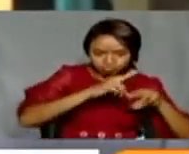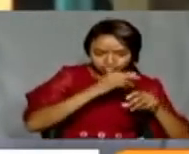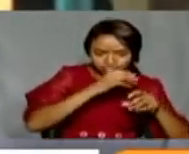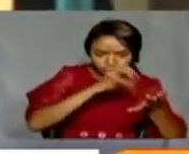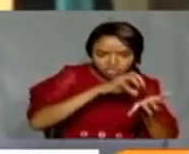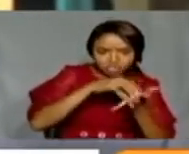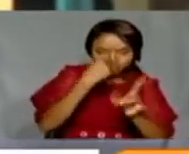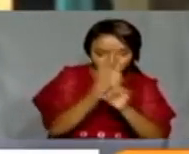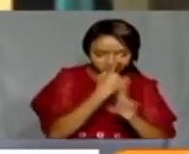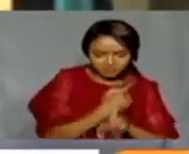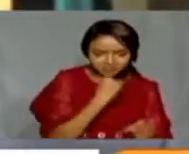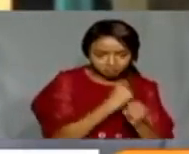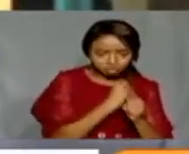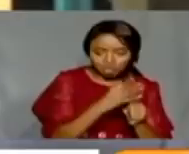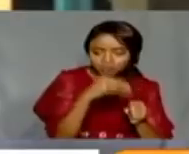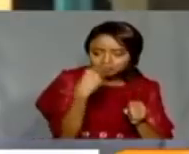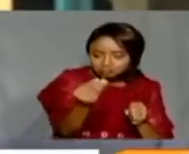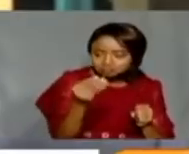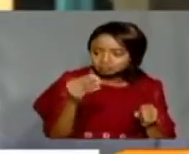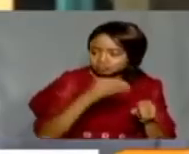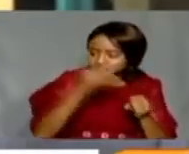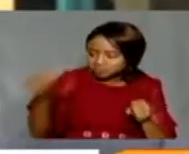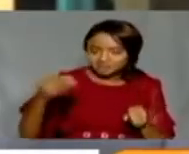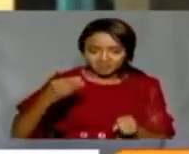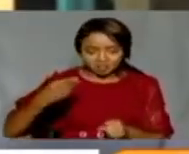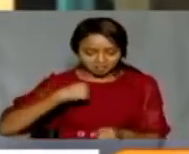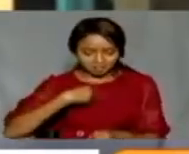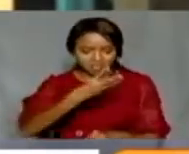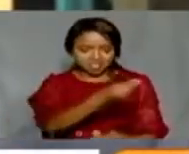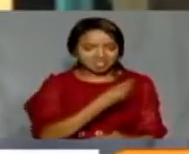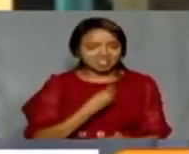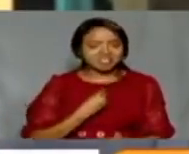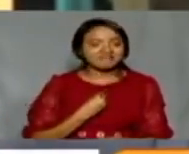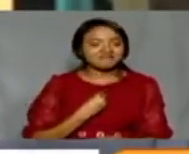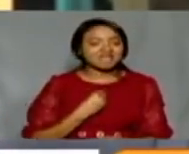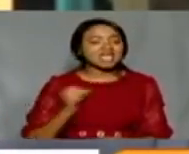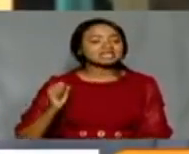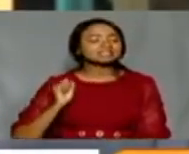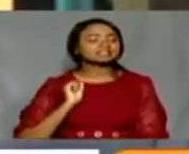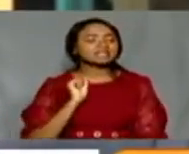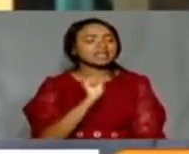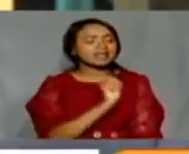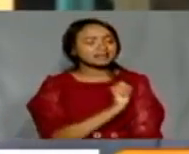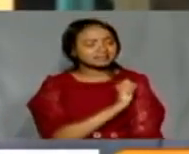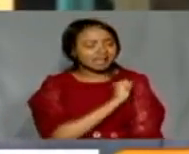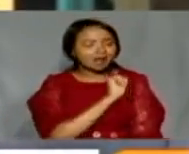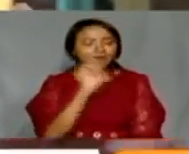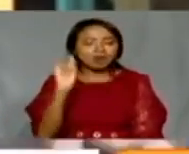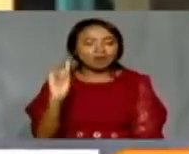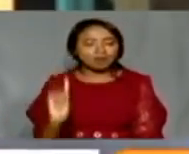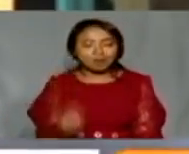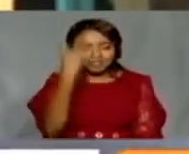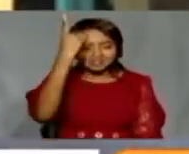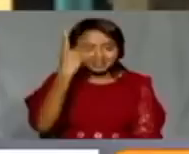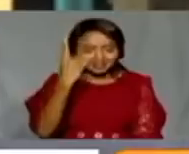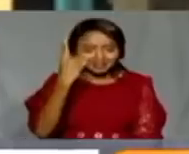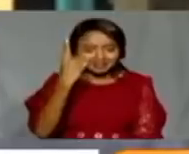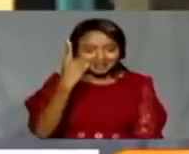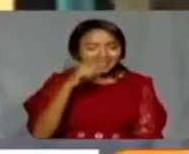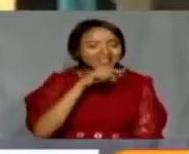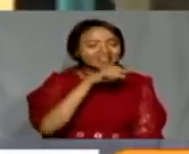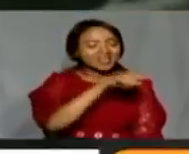au Senate kati daro disi Senate wa kwa na ye ndia lisema